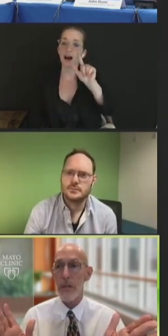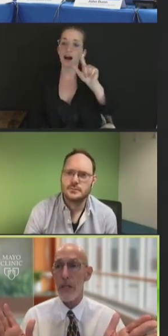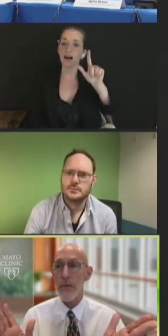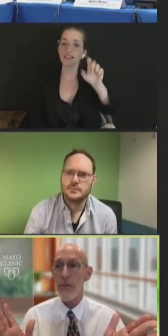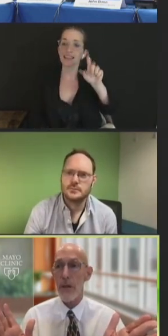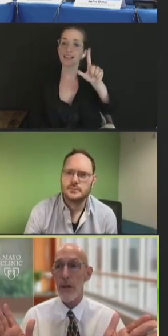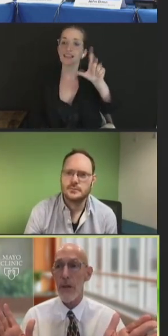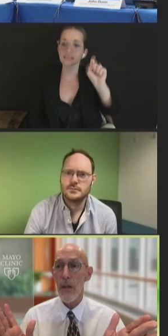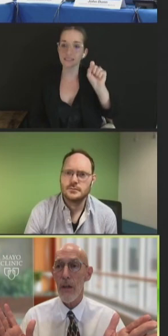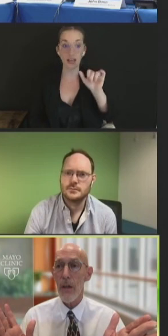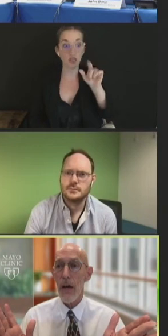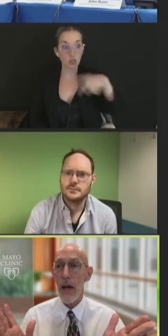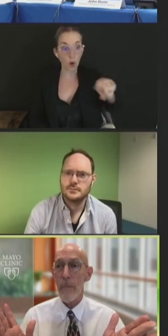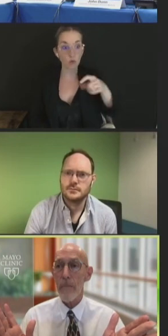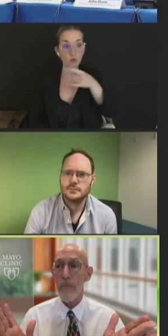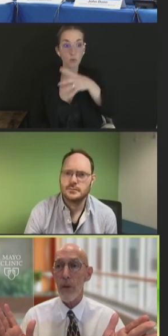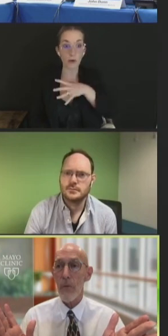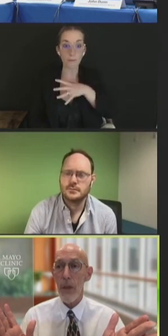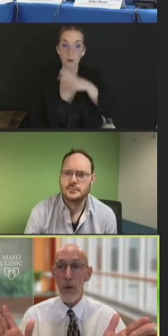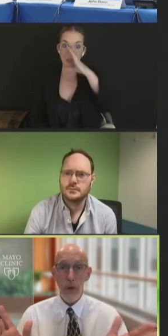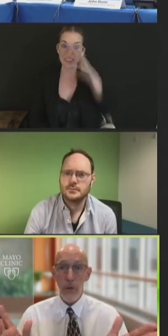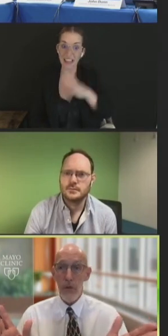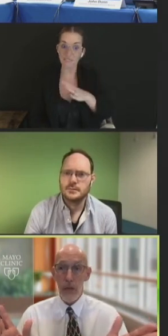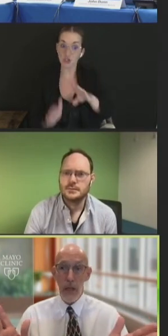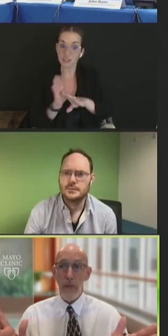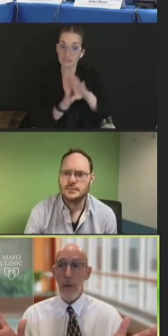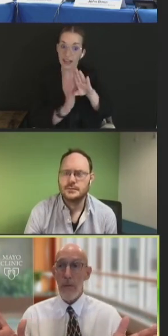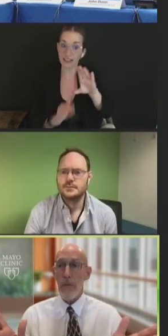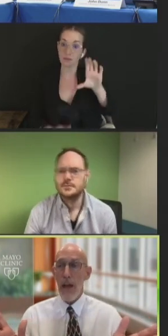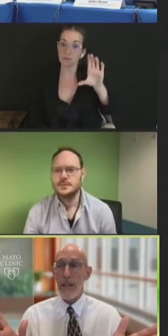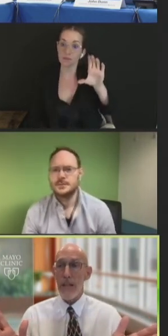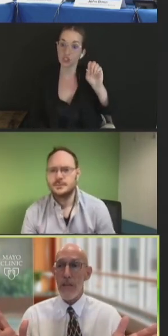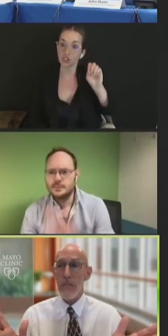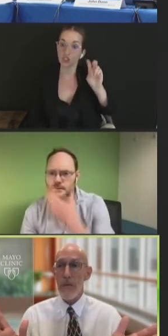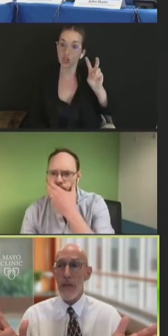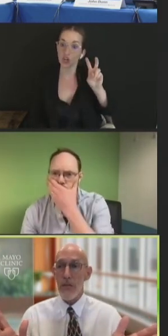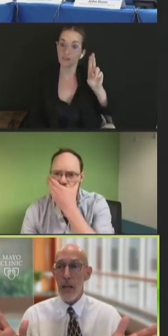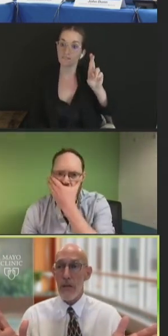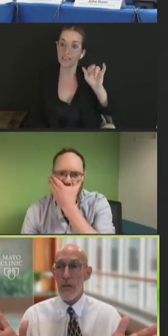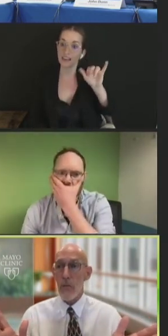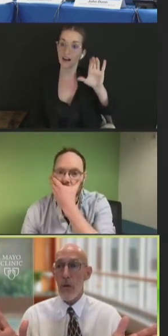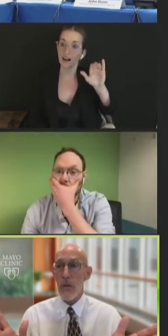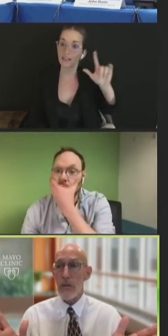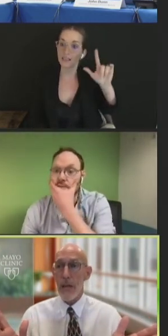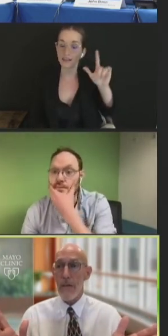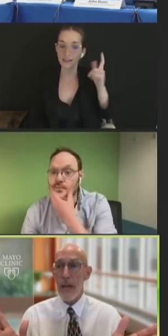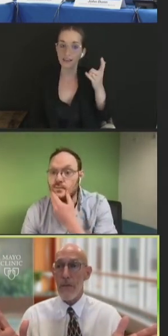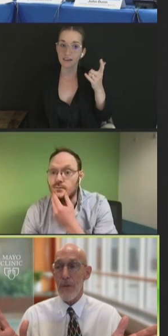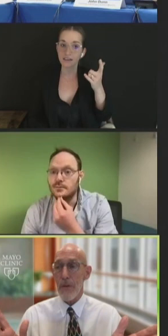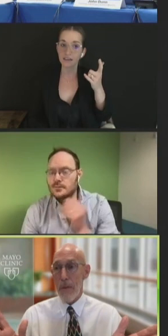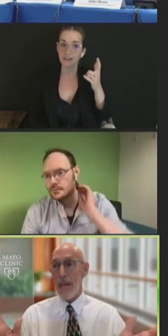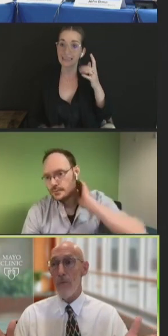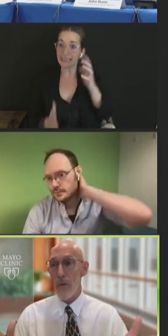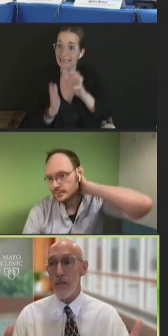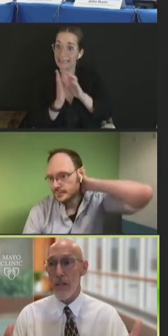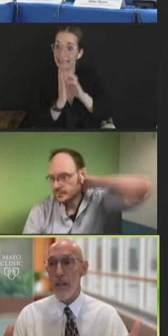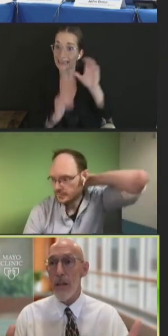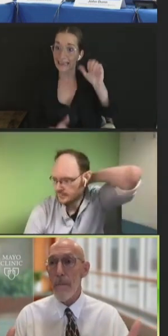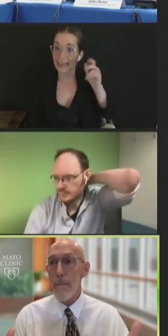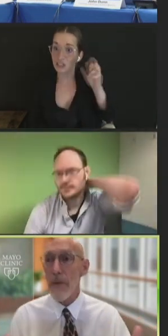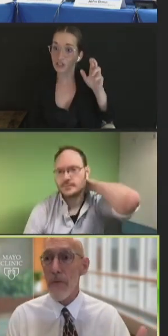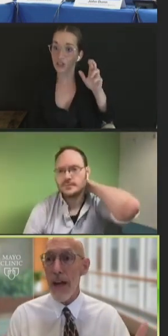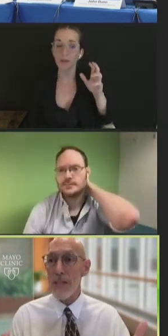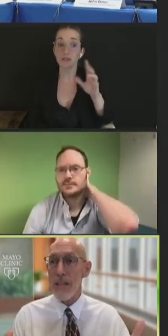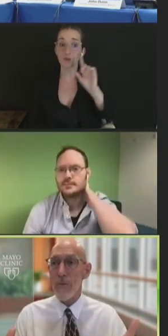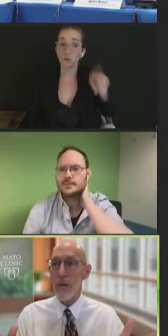dysplasia or cancer. So the only reason to give them the vaccine is to prevent genital warts, not for the main reason